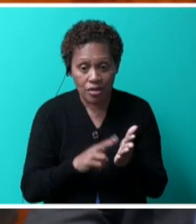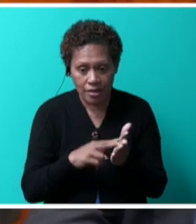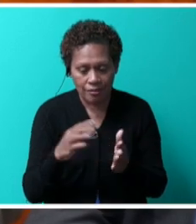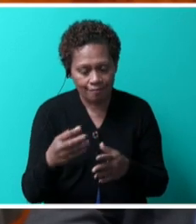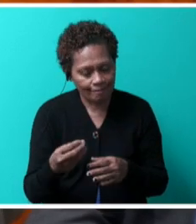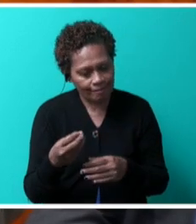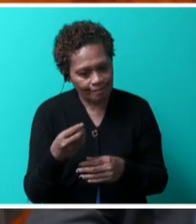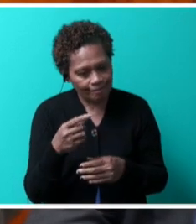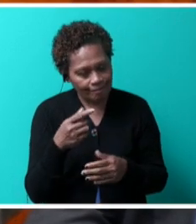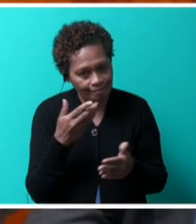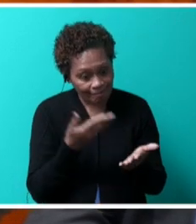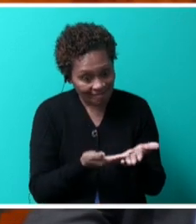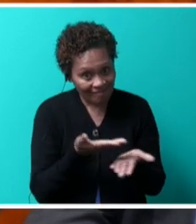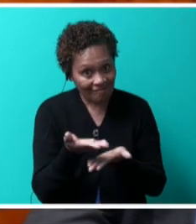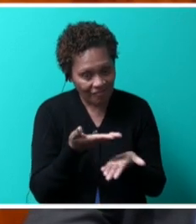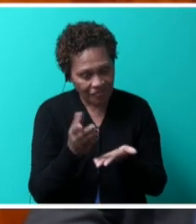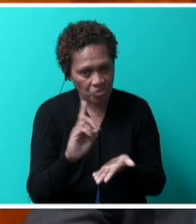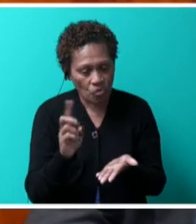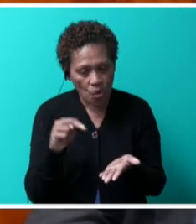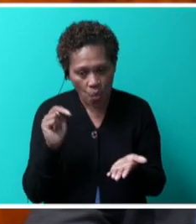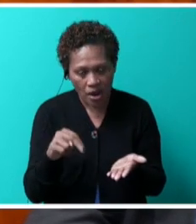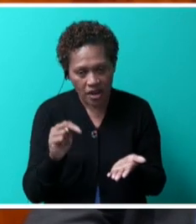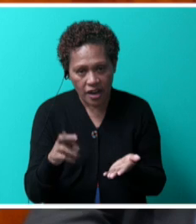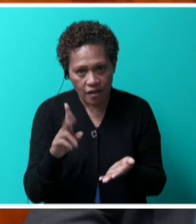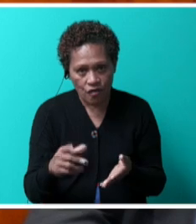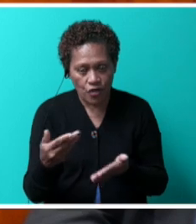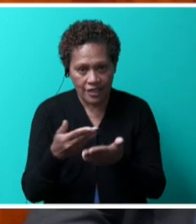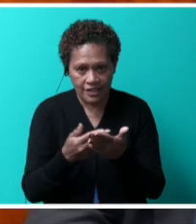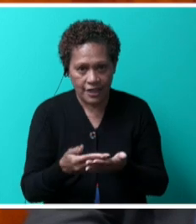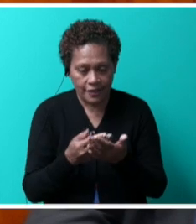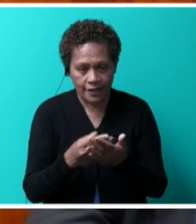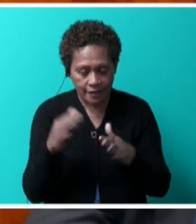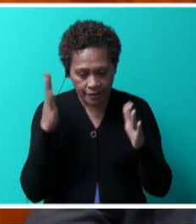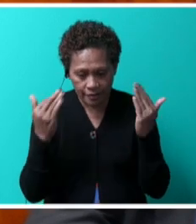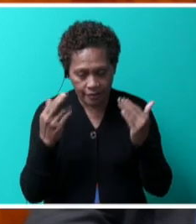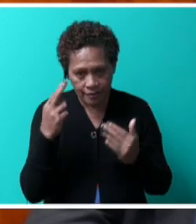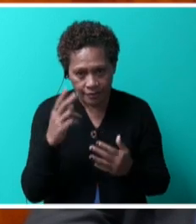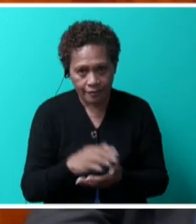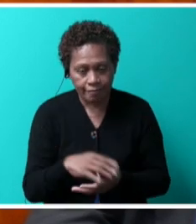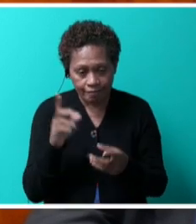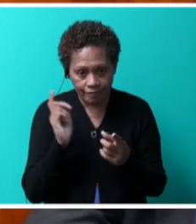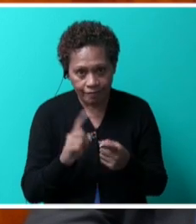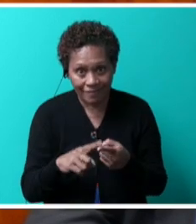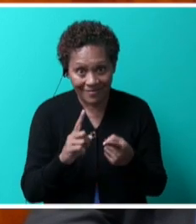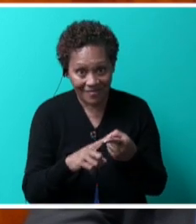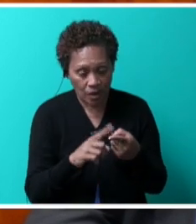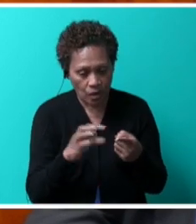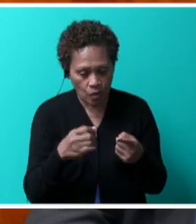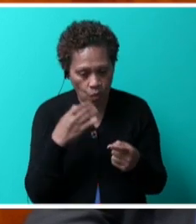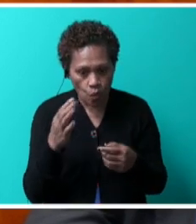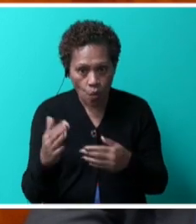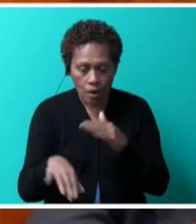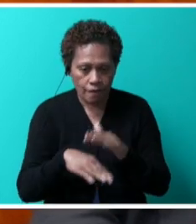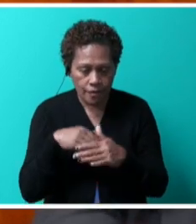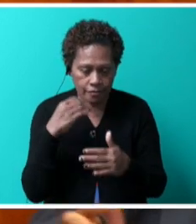necessary requirements for the study. Honourable Speaker, Phase 1 of the study is fully funded by the